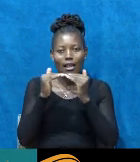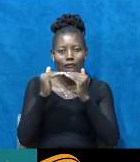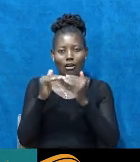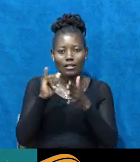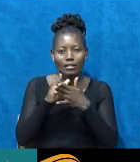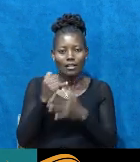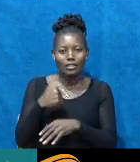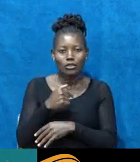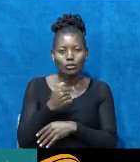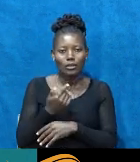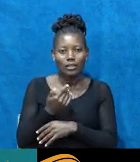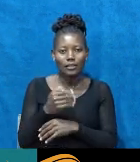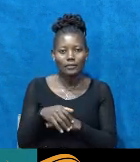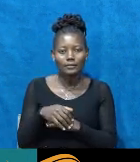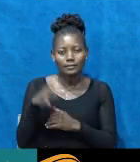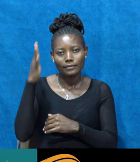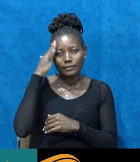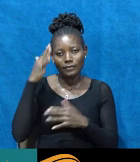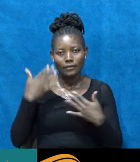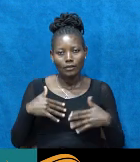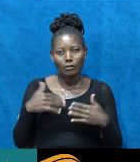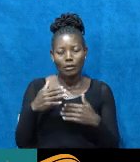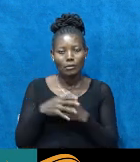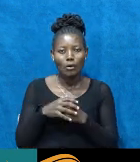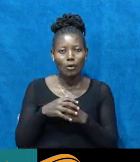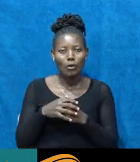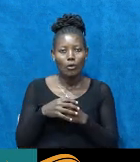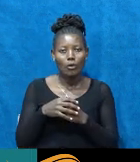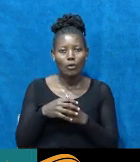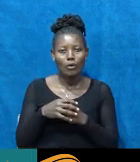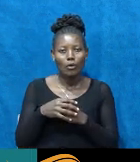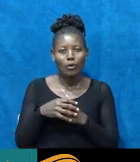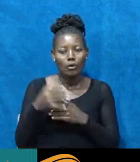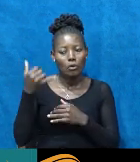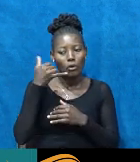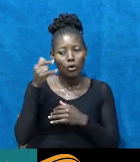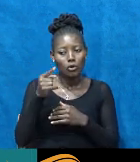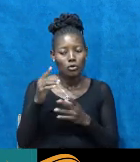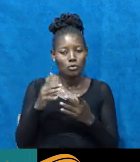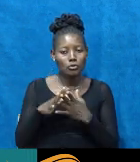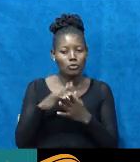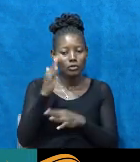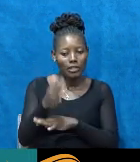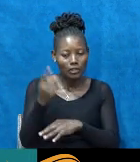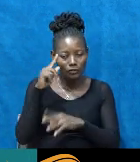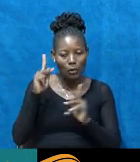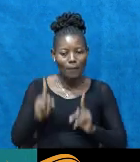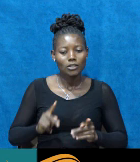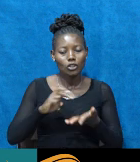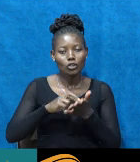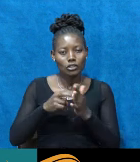we some information. I know people can reach you directly for personal consultation,